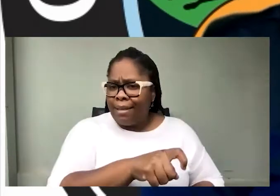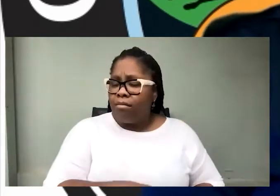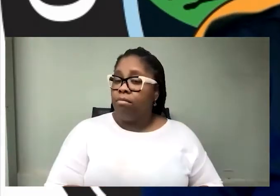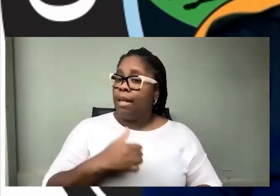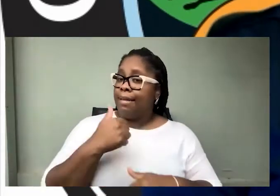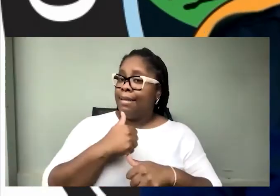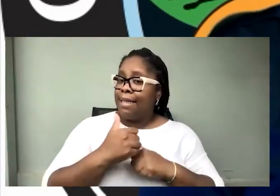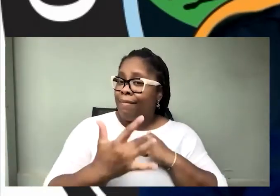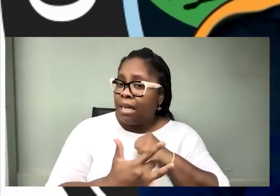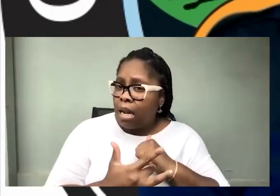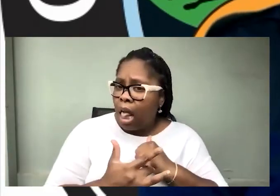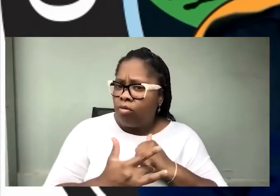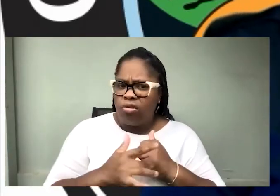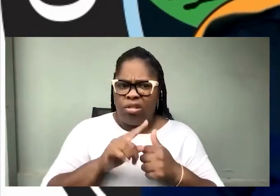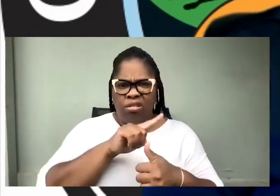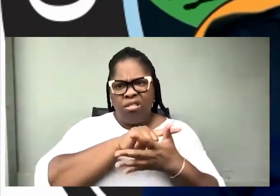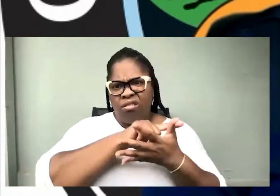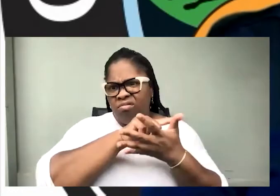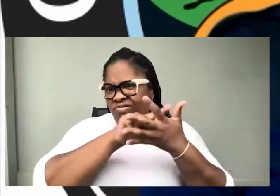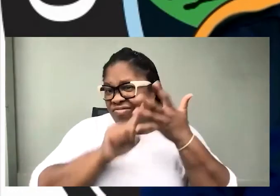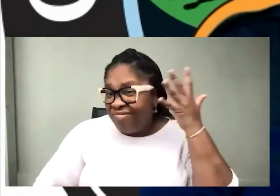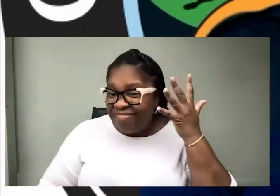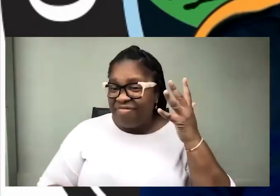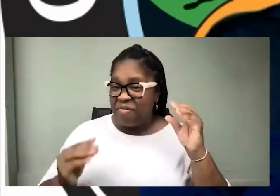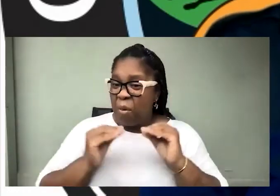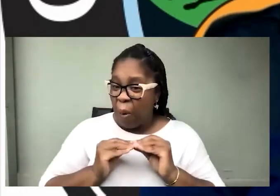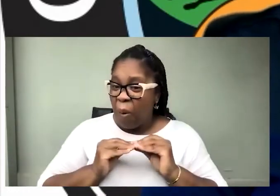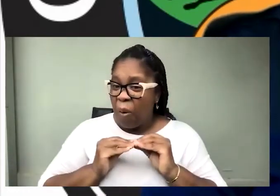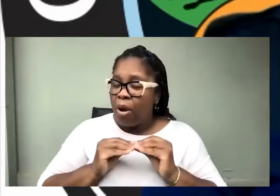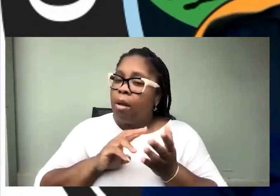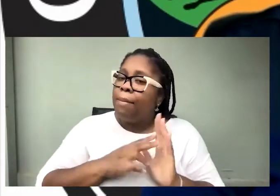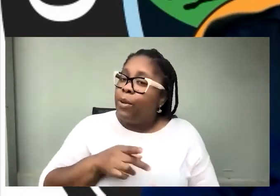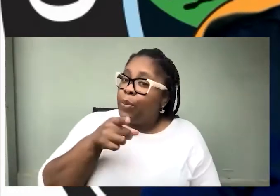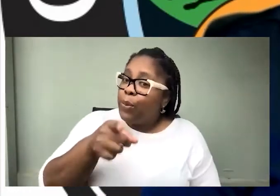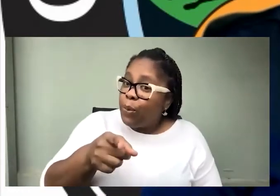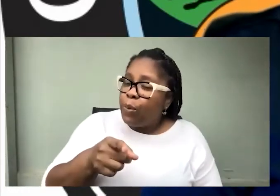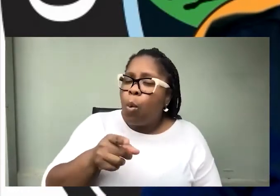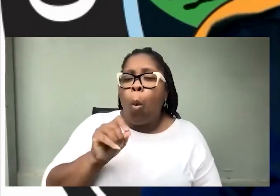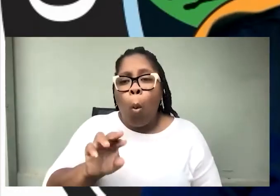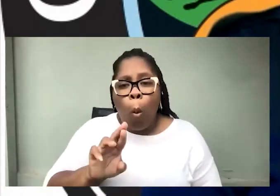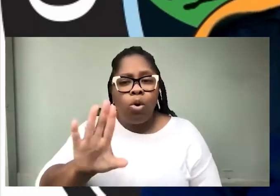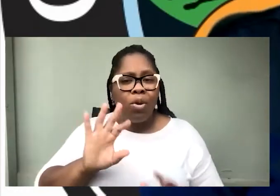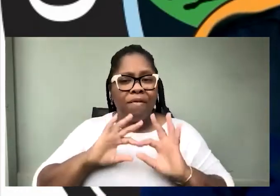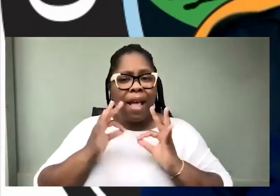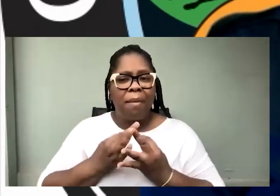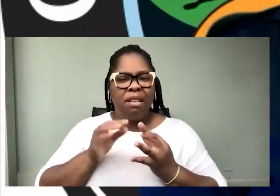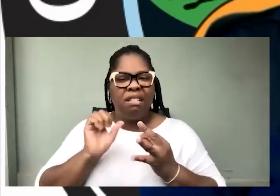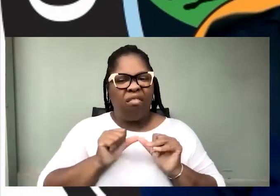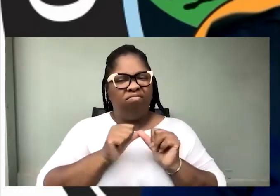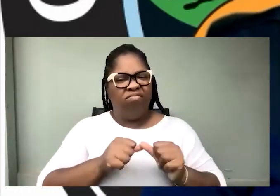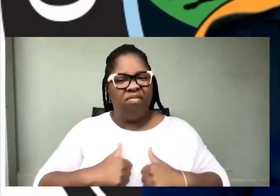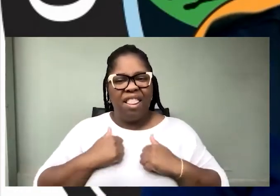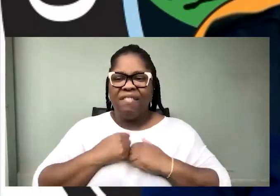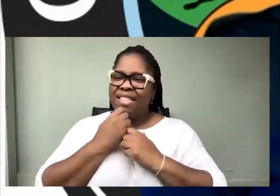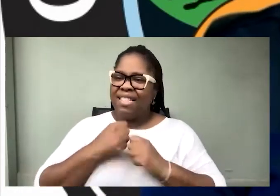and more, so that you or your family member can stay safe and independent in our